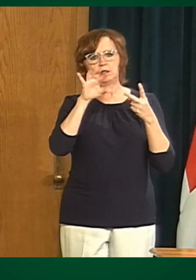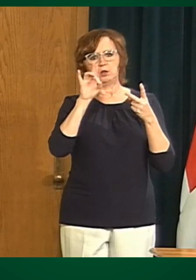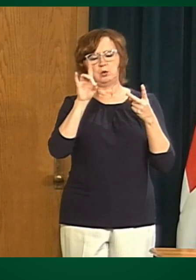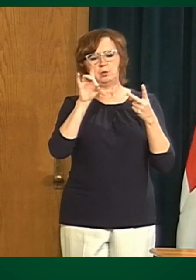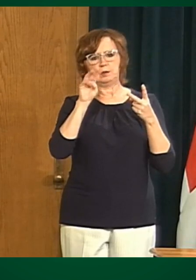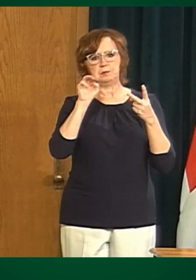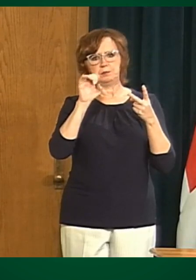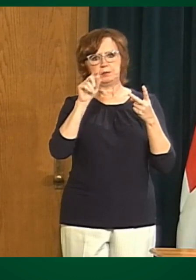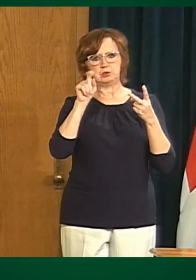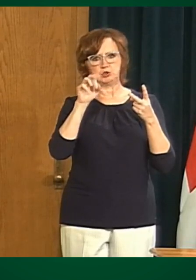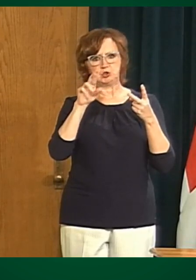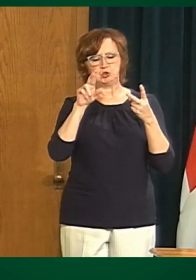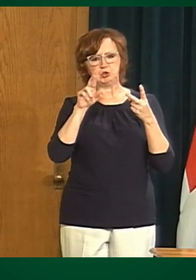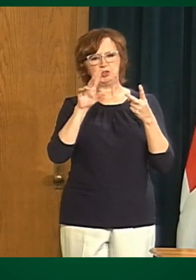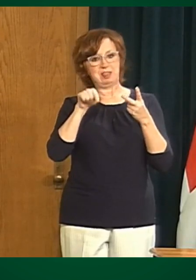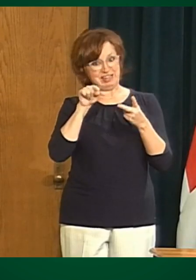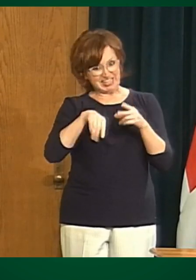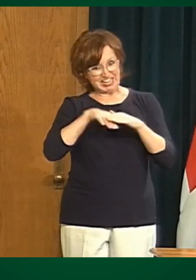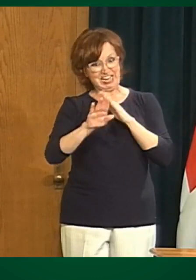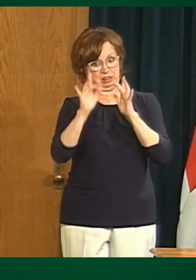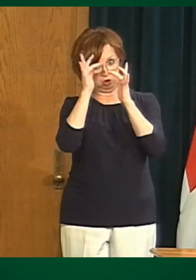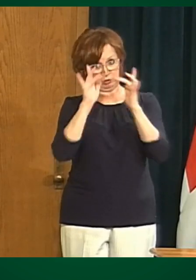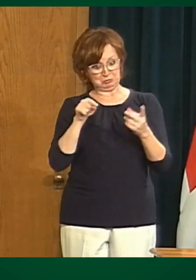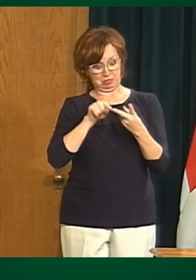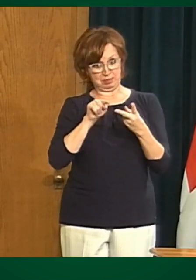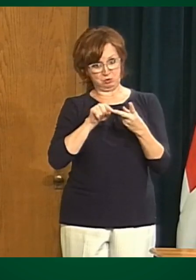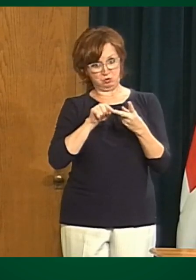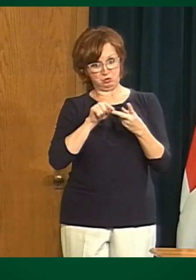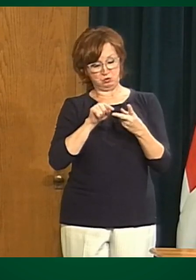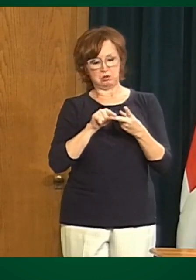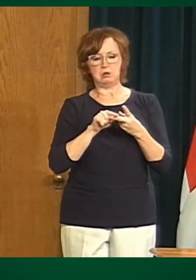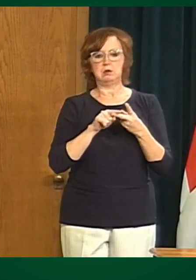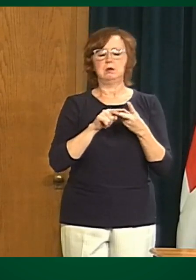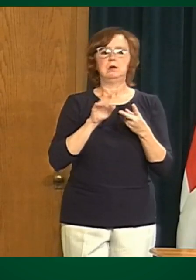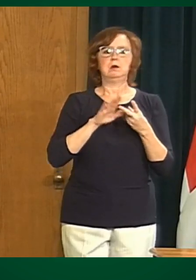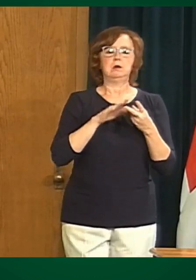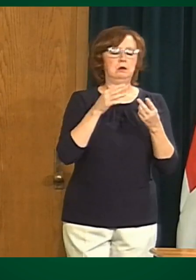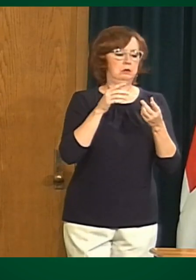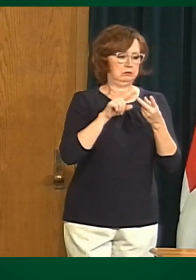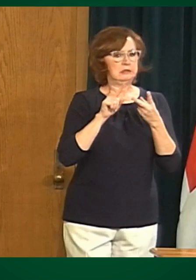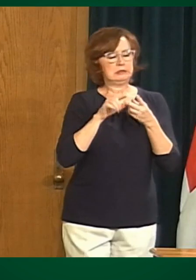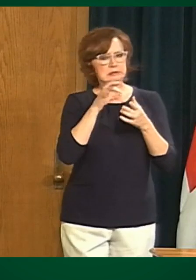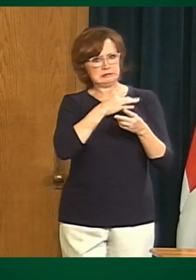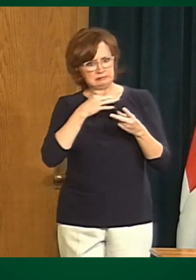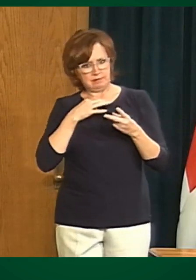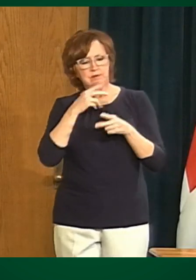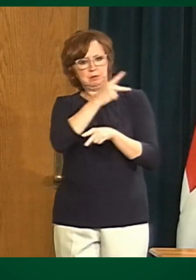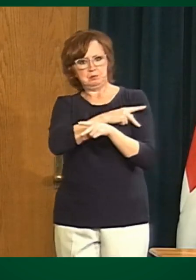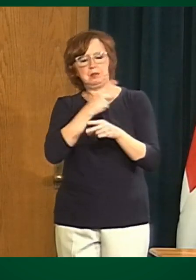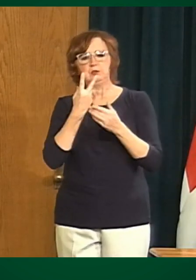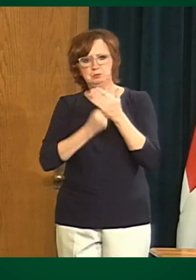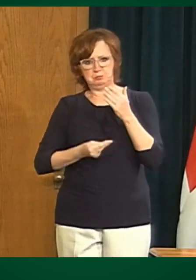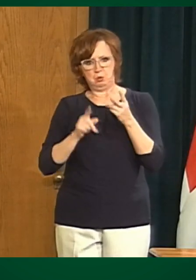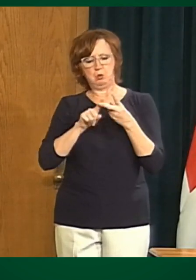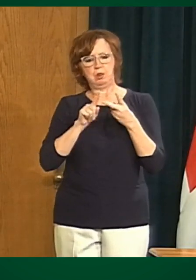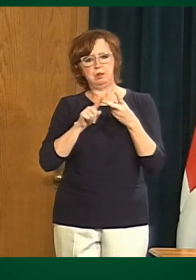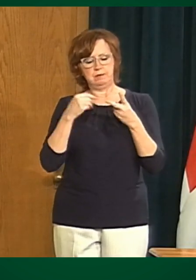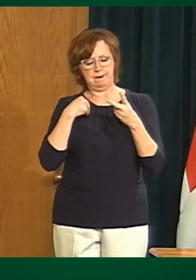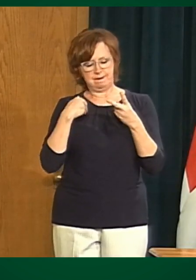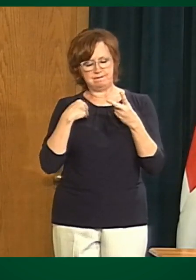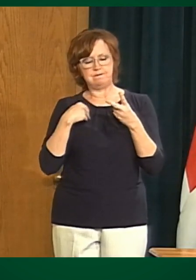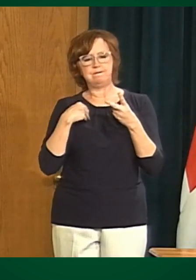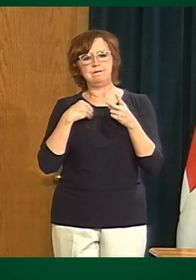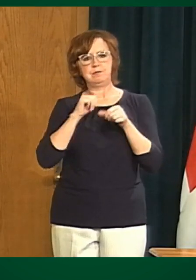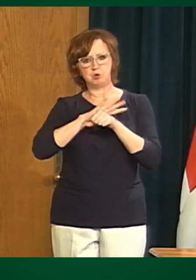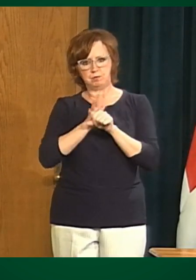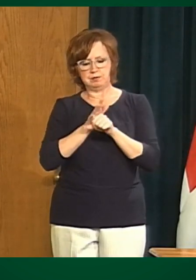specifically the Lloydminster Hospital. A number of patients, as well as staff members, have now tested positive. And as you know,